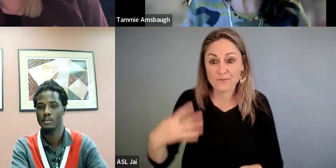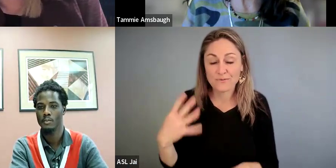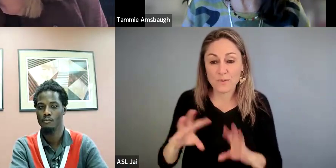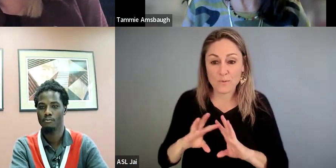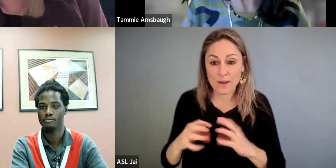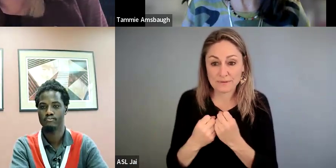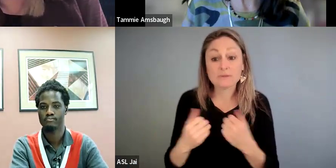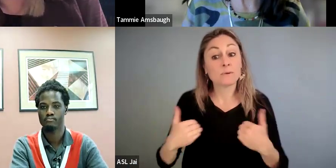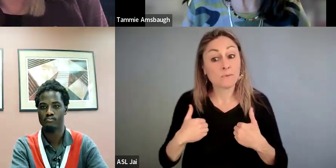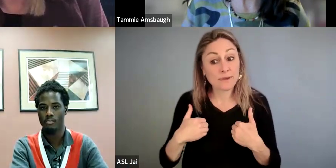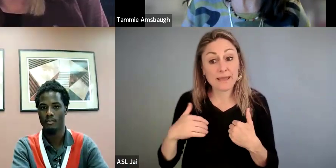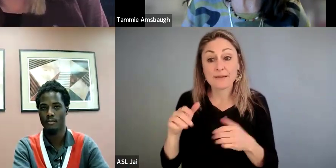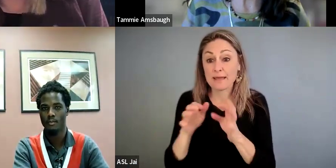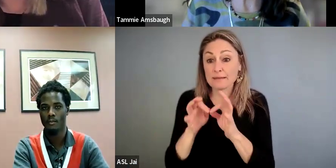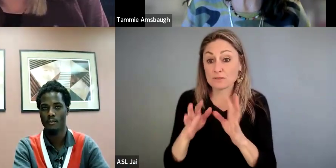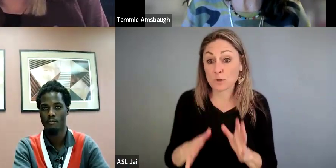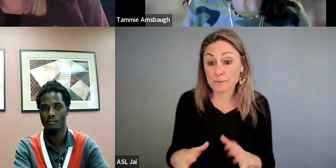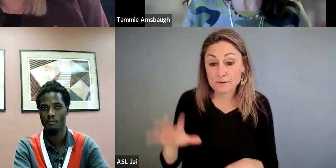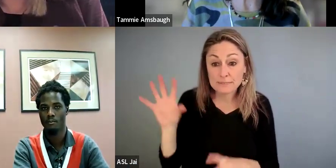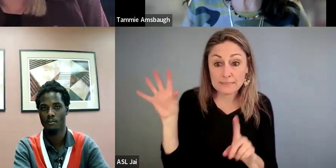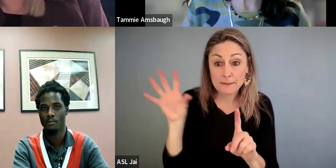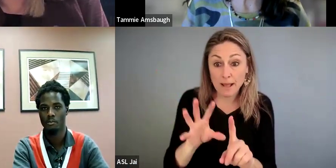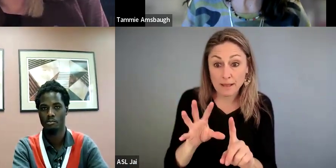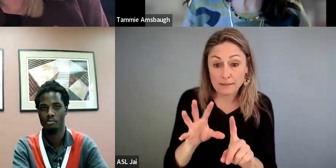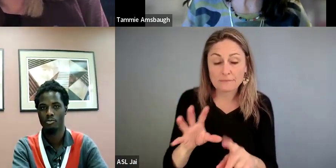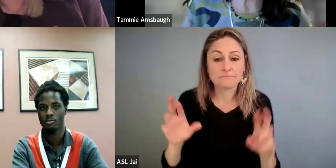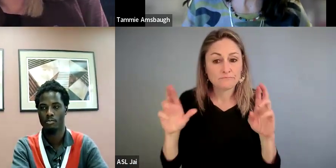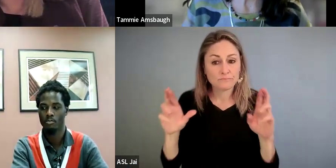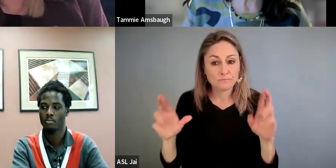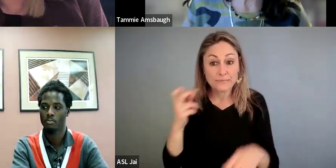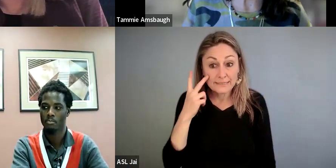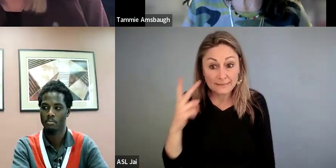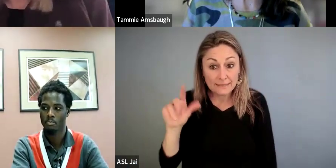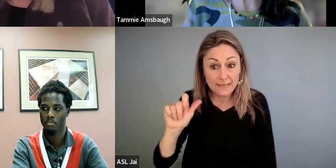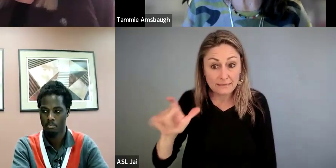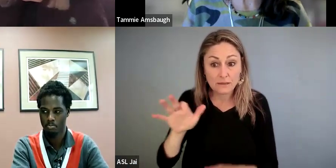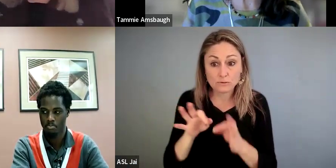have interpreters spotlighted, so hopefully you can see those.